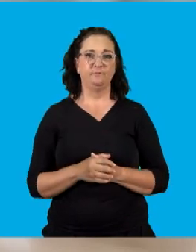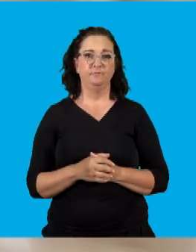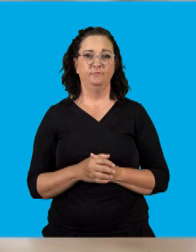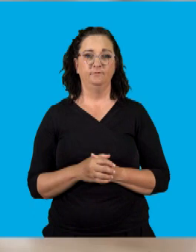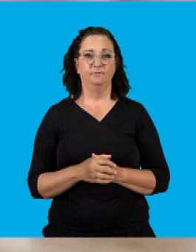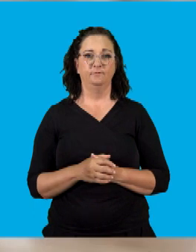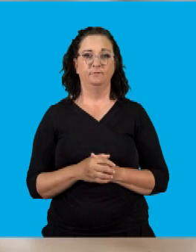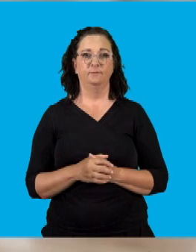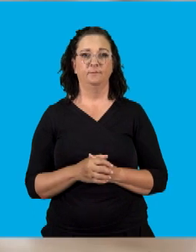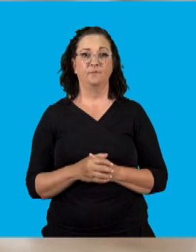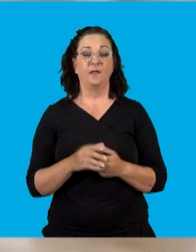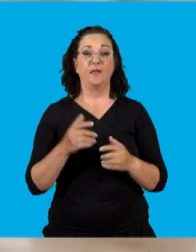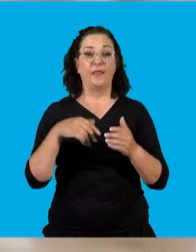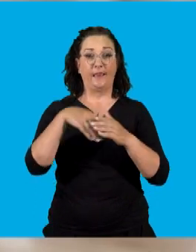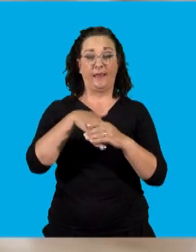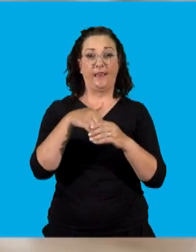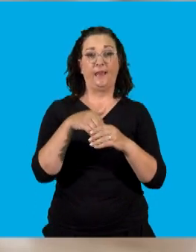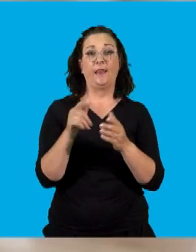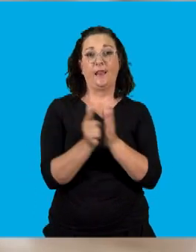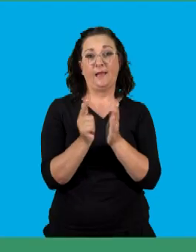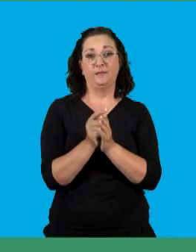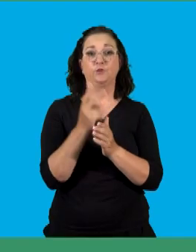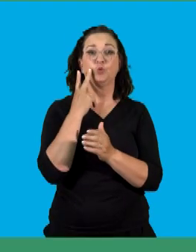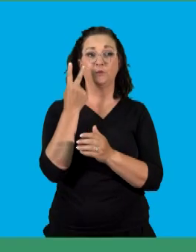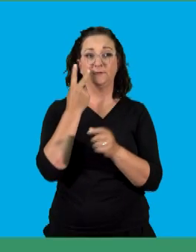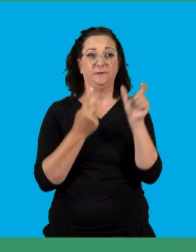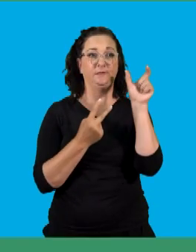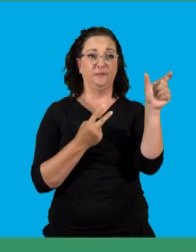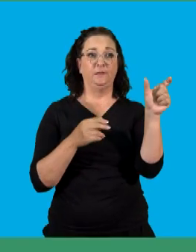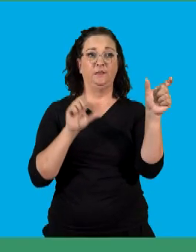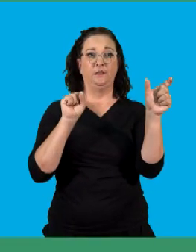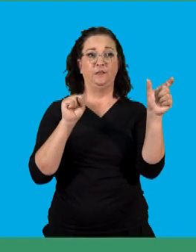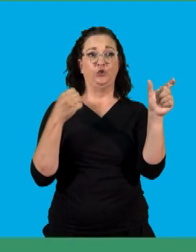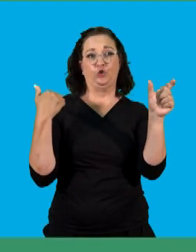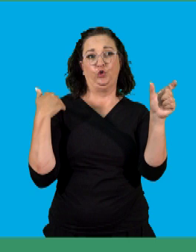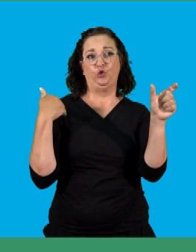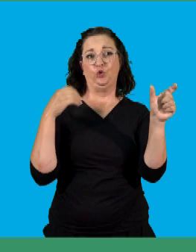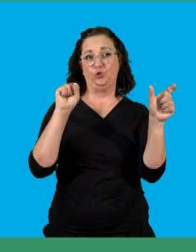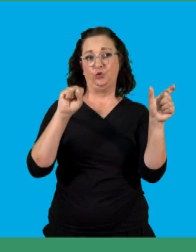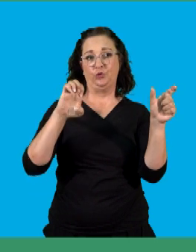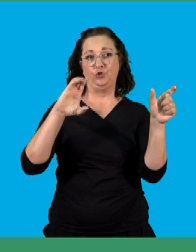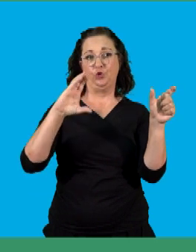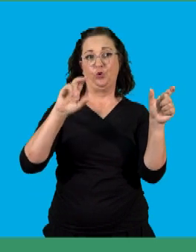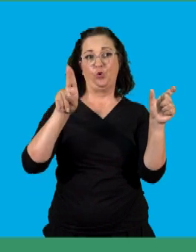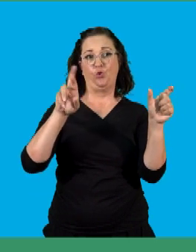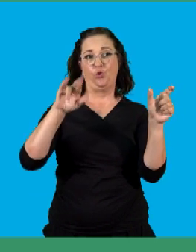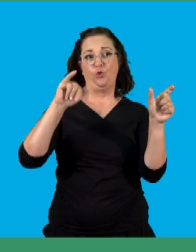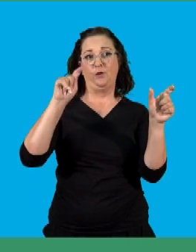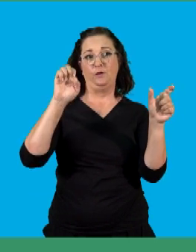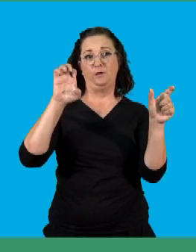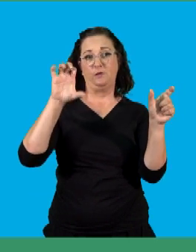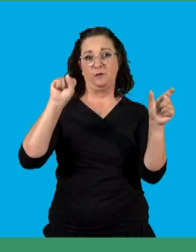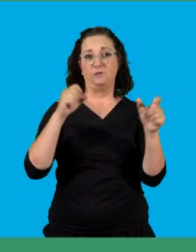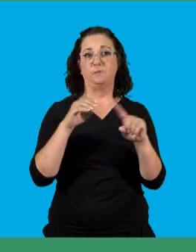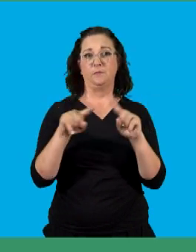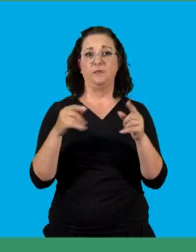you are going to come across with throughout the lesson. We have securities. It refers to shares and bonds issued